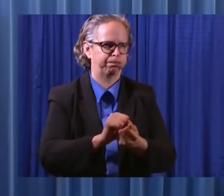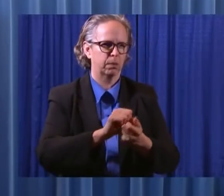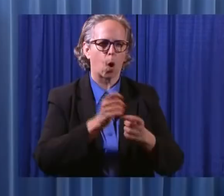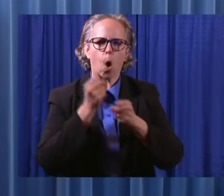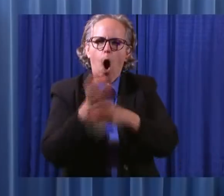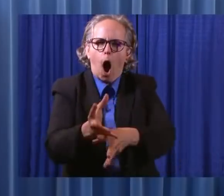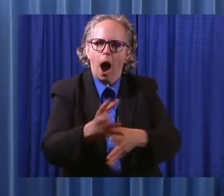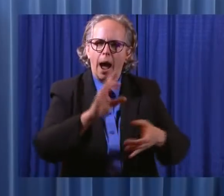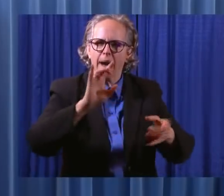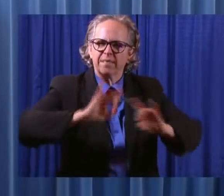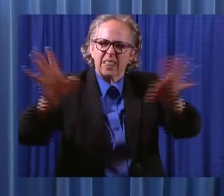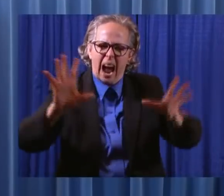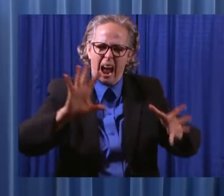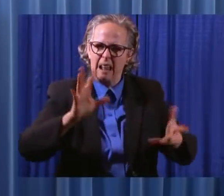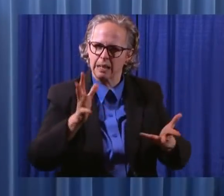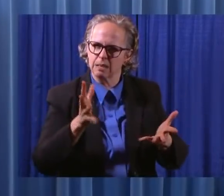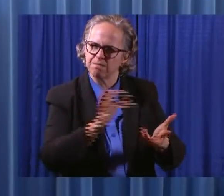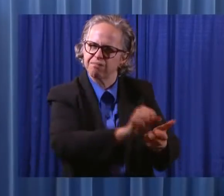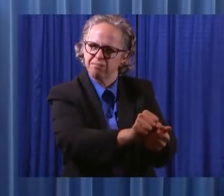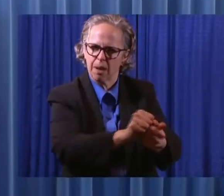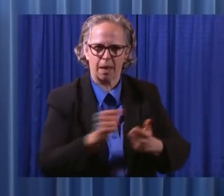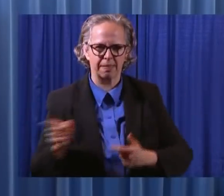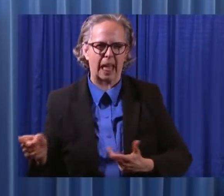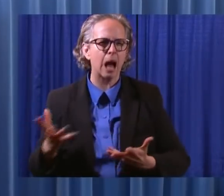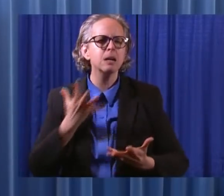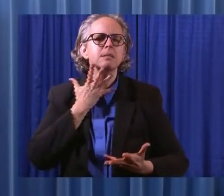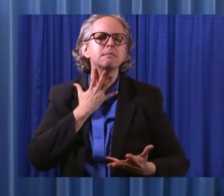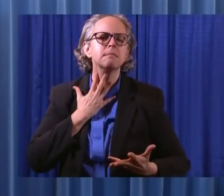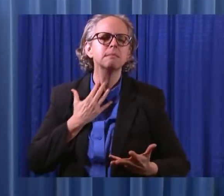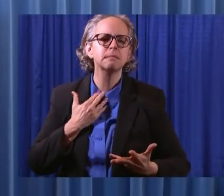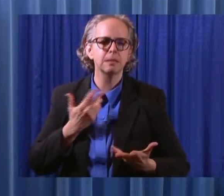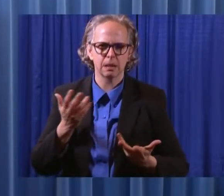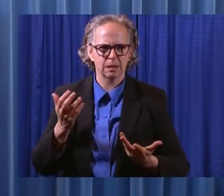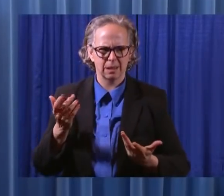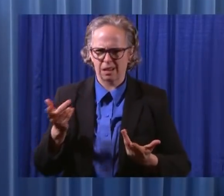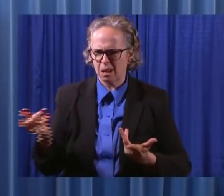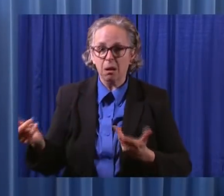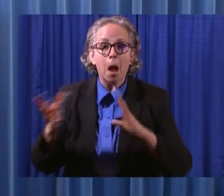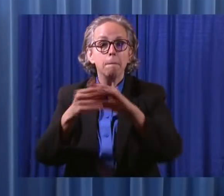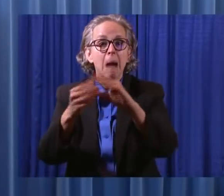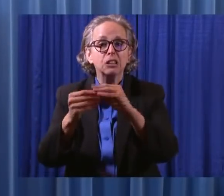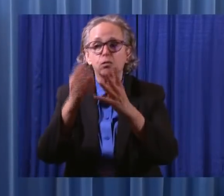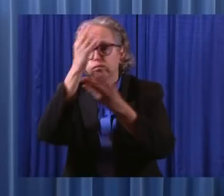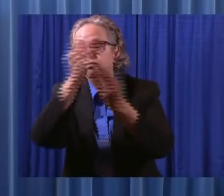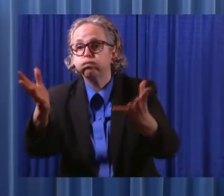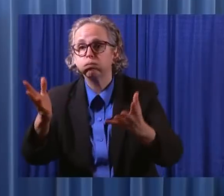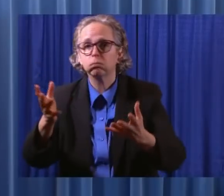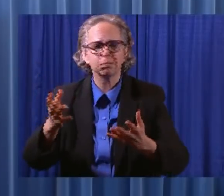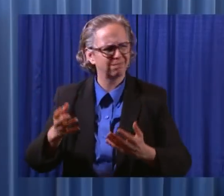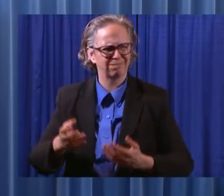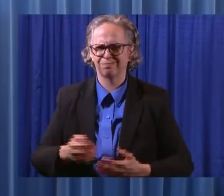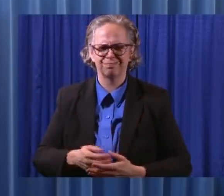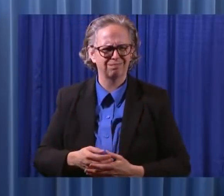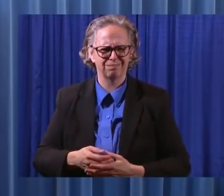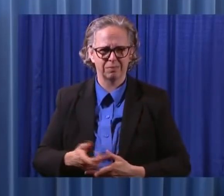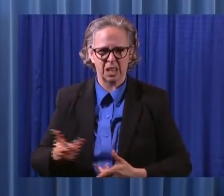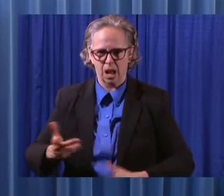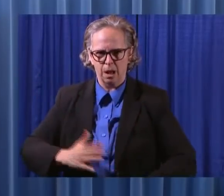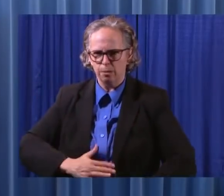who are not interested in getting their message across, but in fact get in the way of getting the message, people who